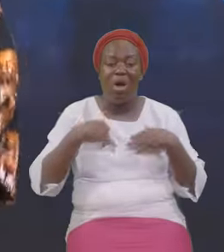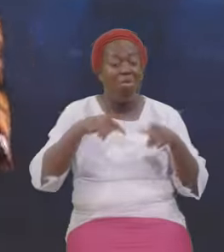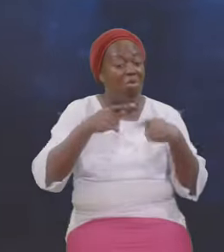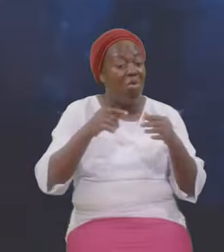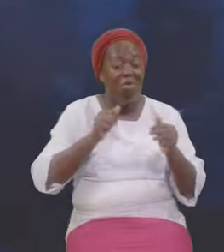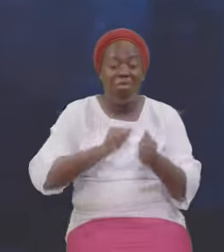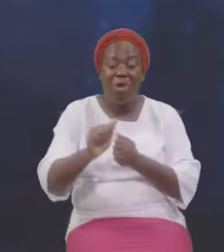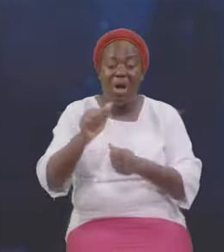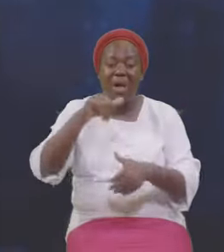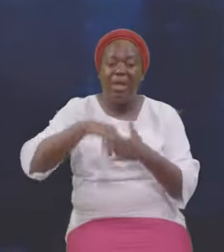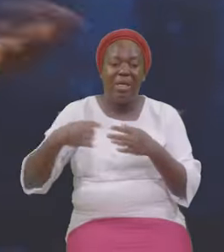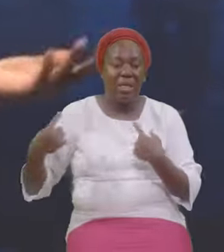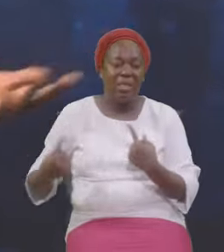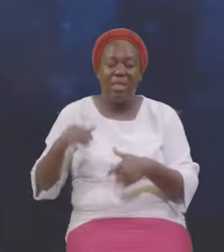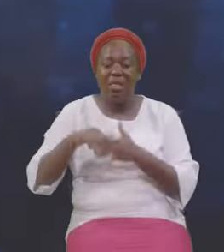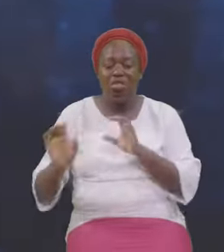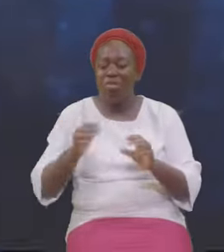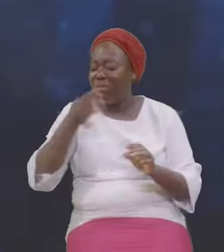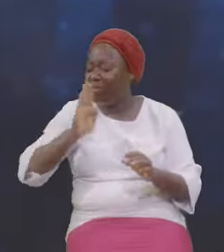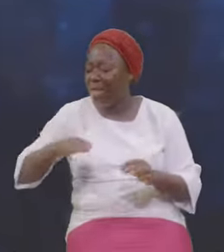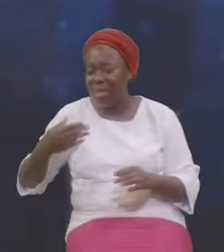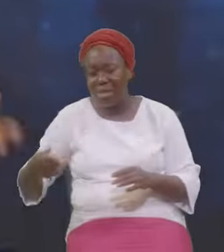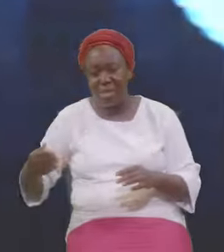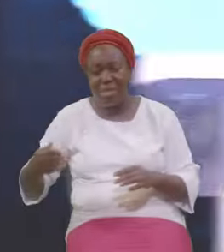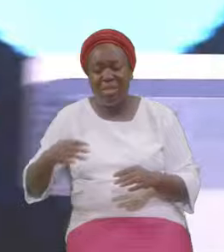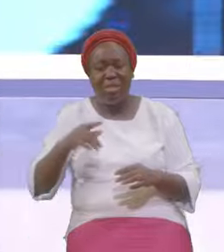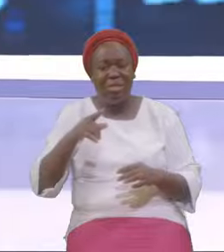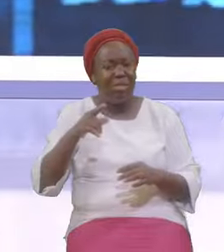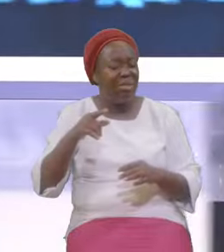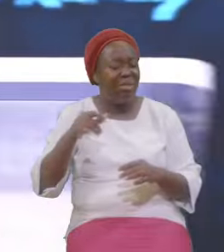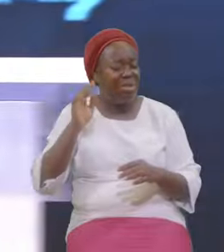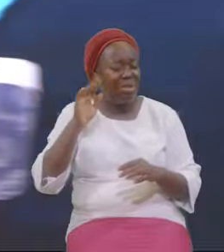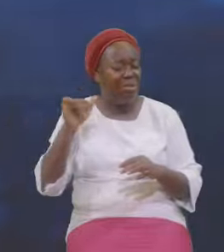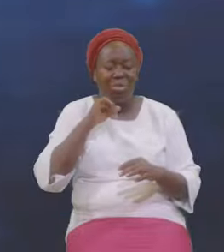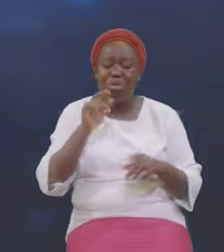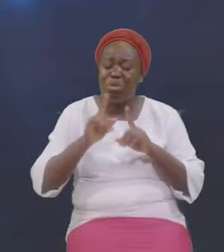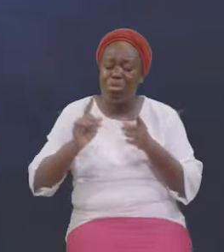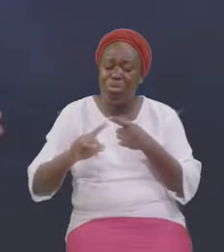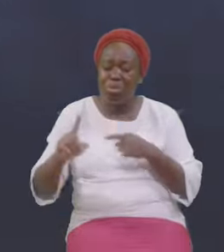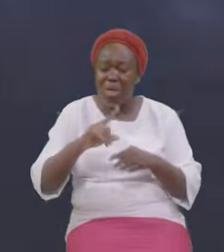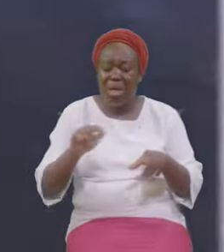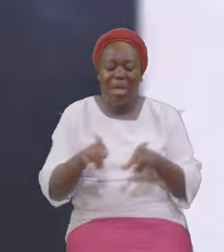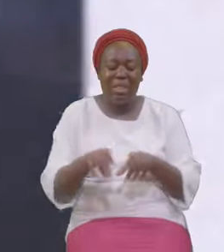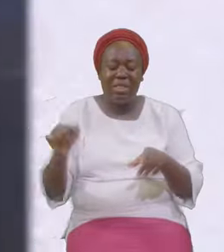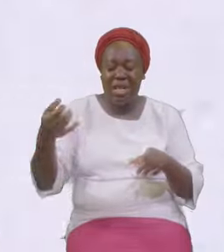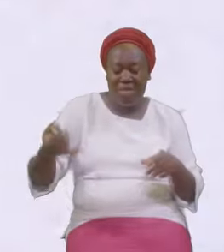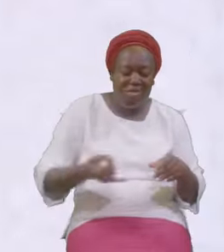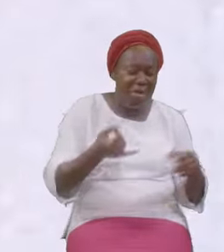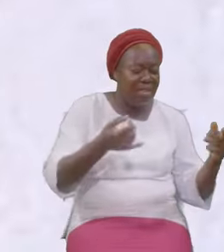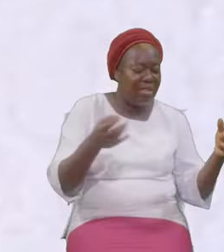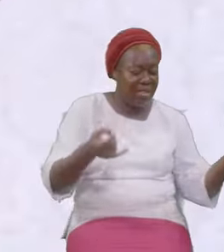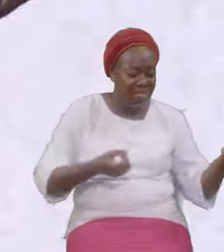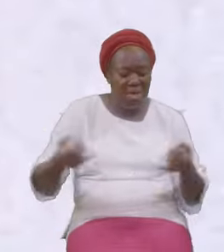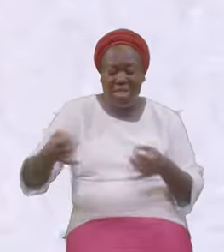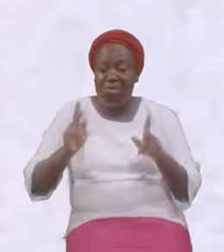in doing evil, they'll not even talk to you. And as they are inviting people, come here, come there, and